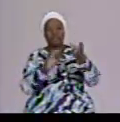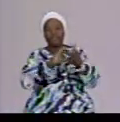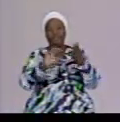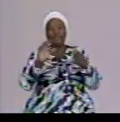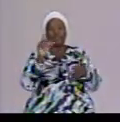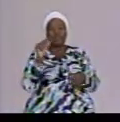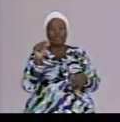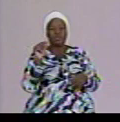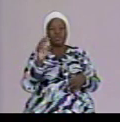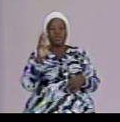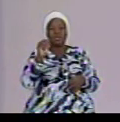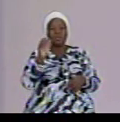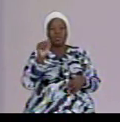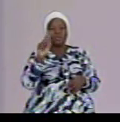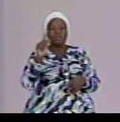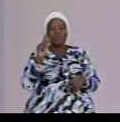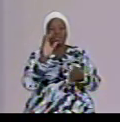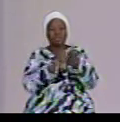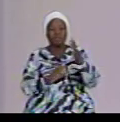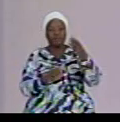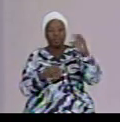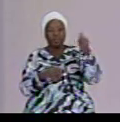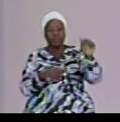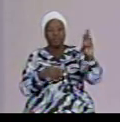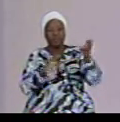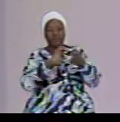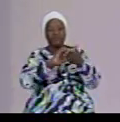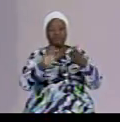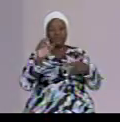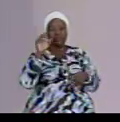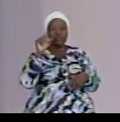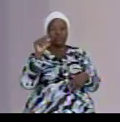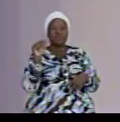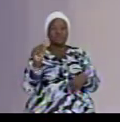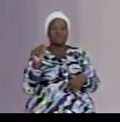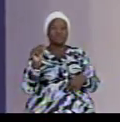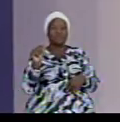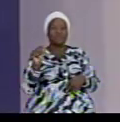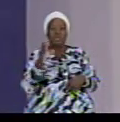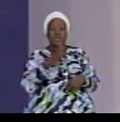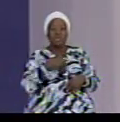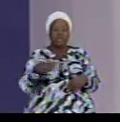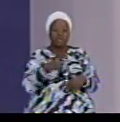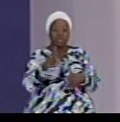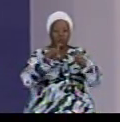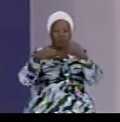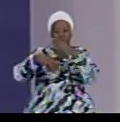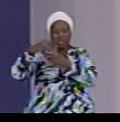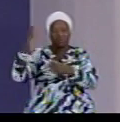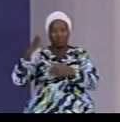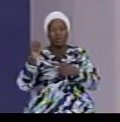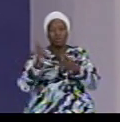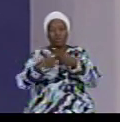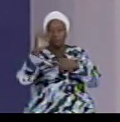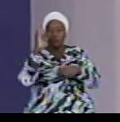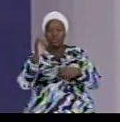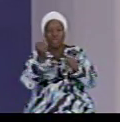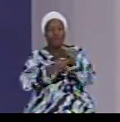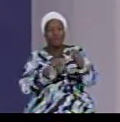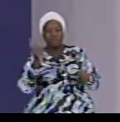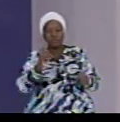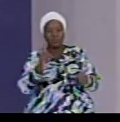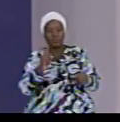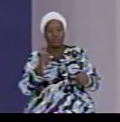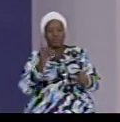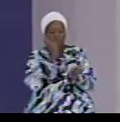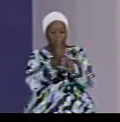20. Mark chapter 16, reading from verse 20. And they went forth and preached everywhere, like